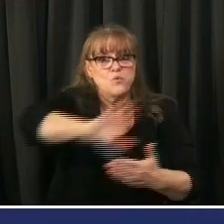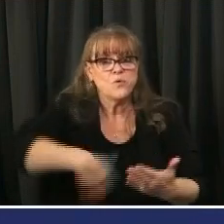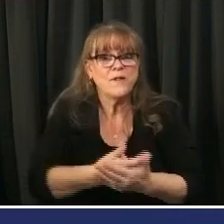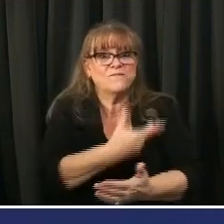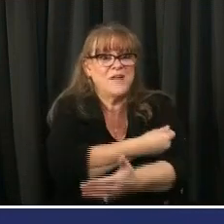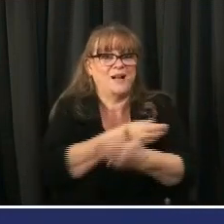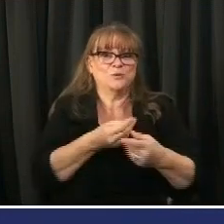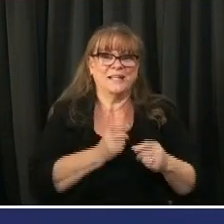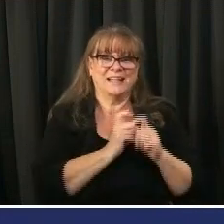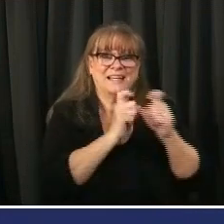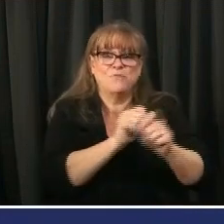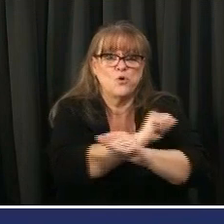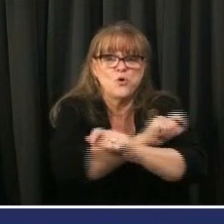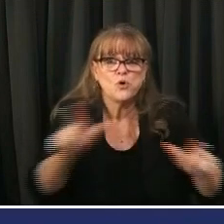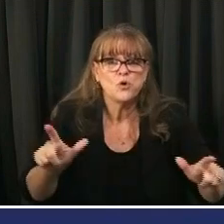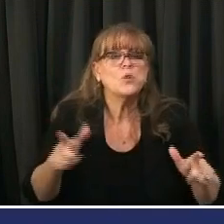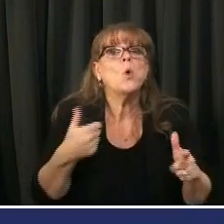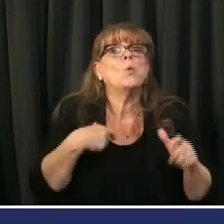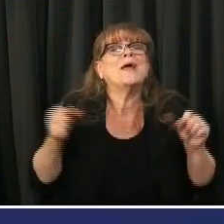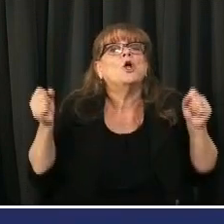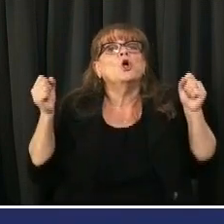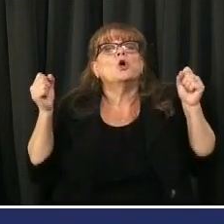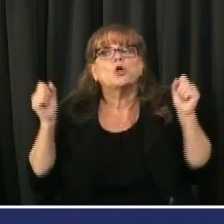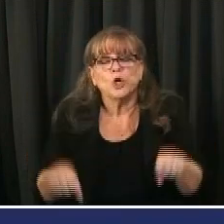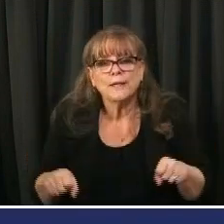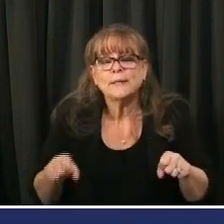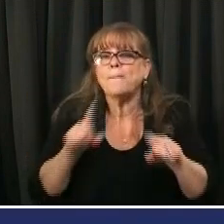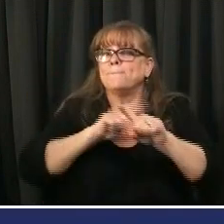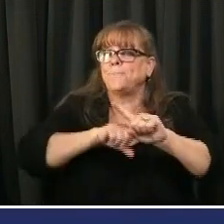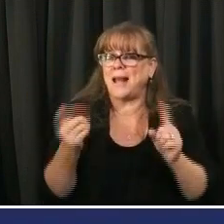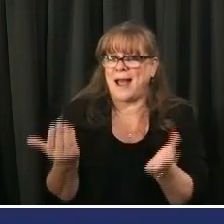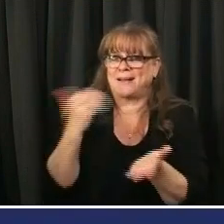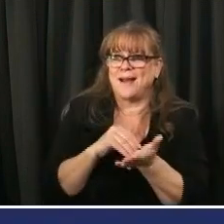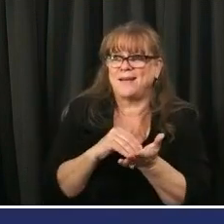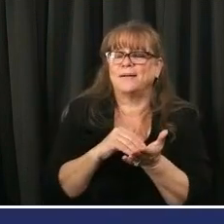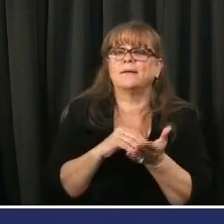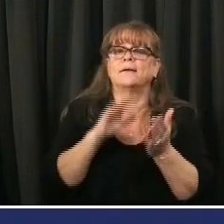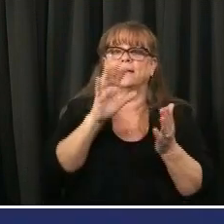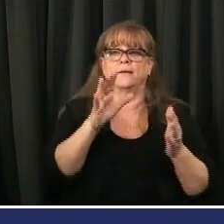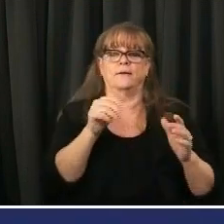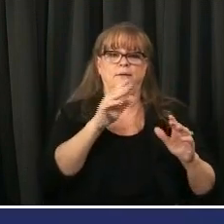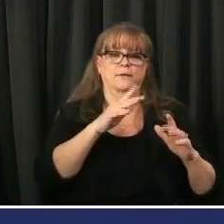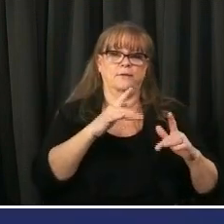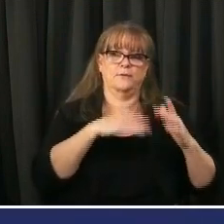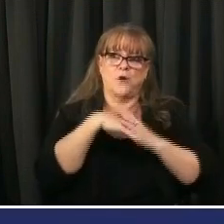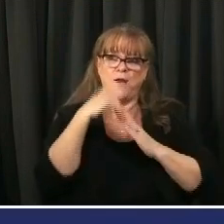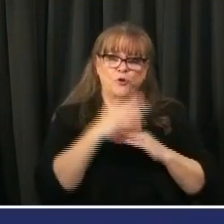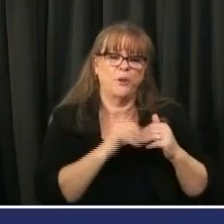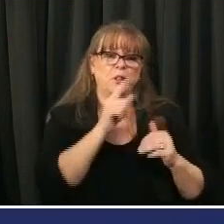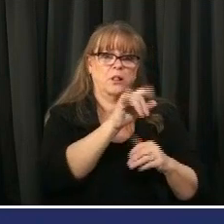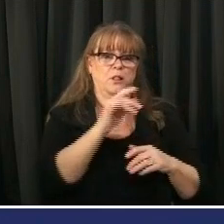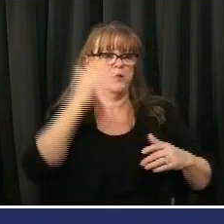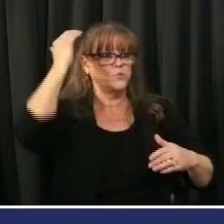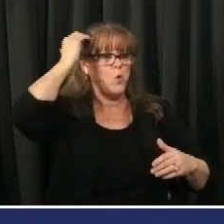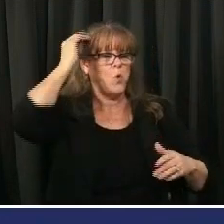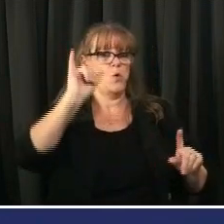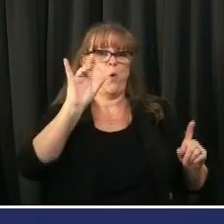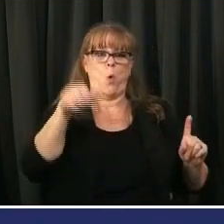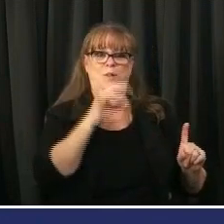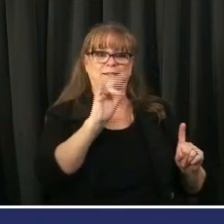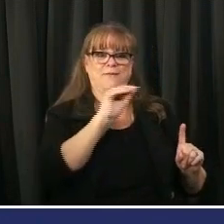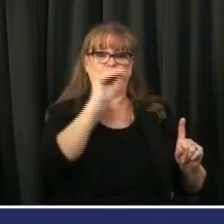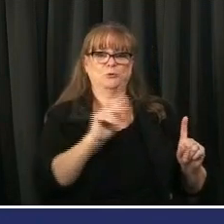all the 70 and up within a week. But we're still confident we'll meet the 70% of 70 and up by the end of February. With these numbers, that's